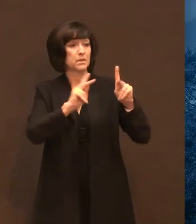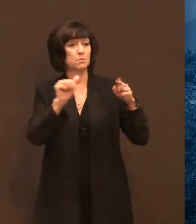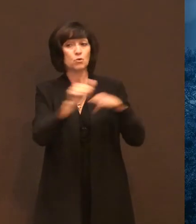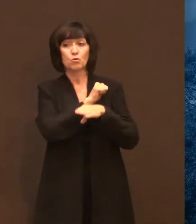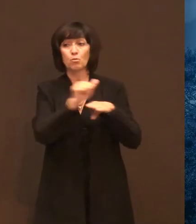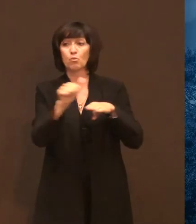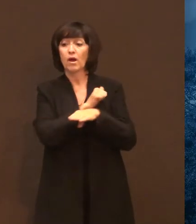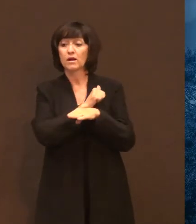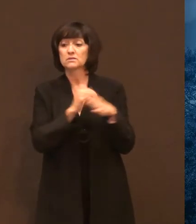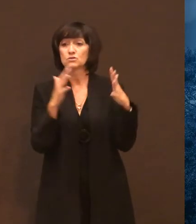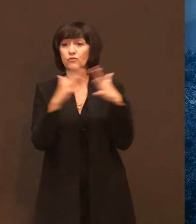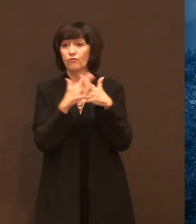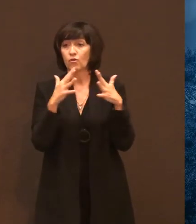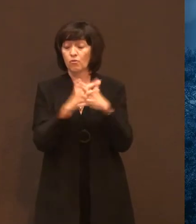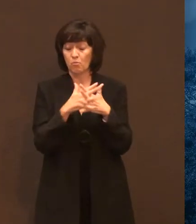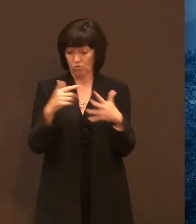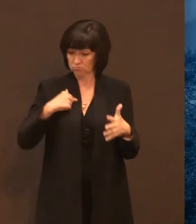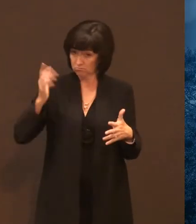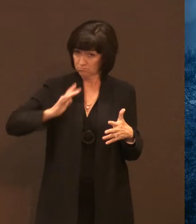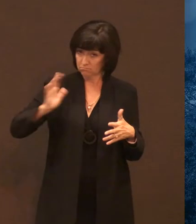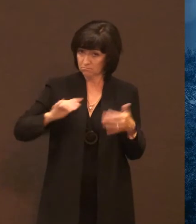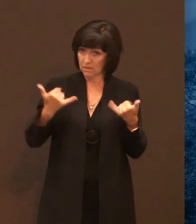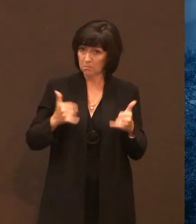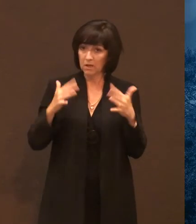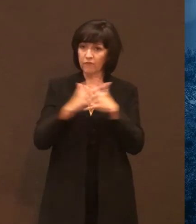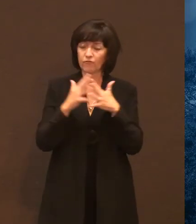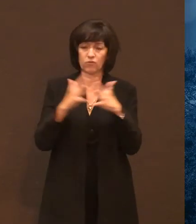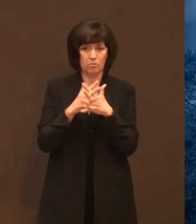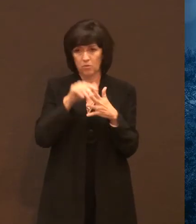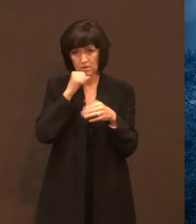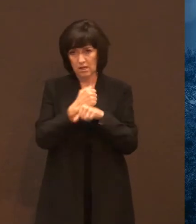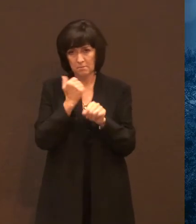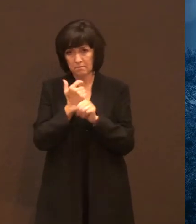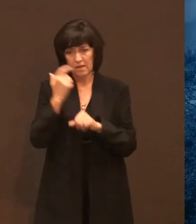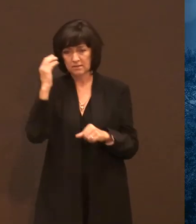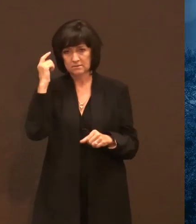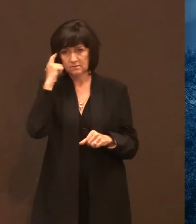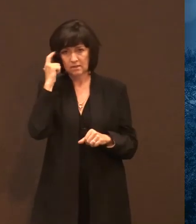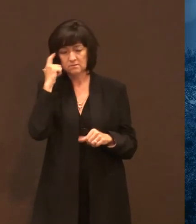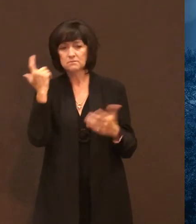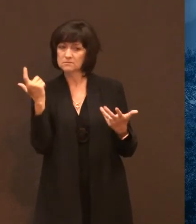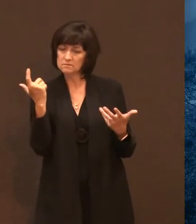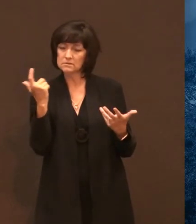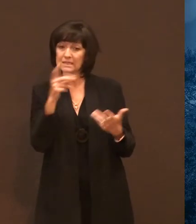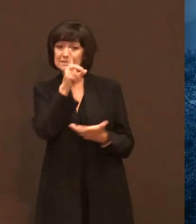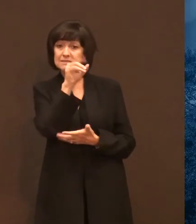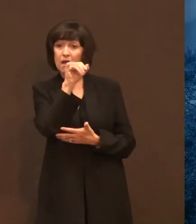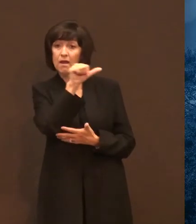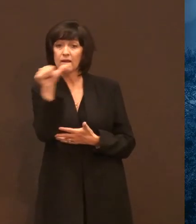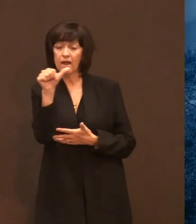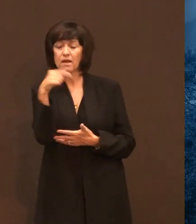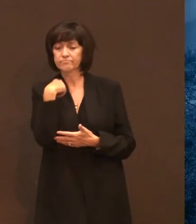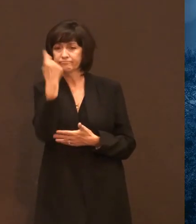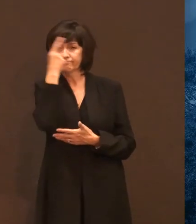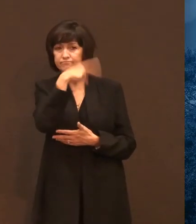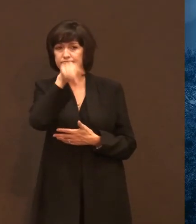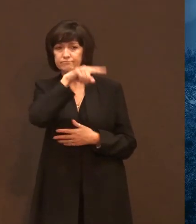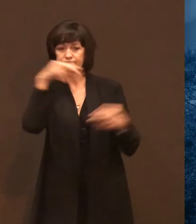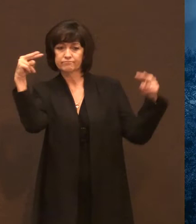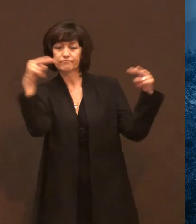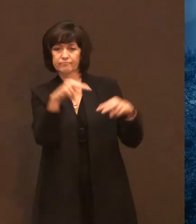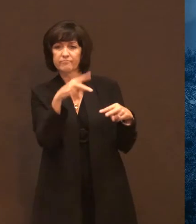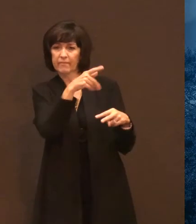sense to me as a former football player. But DIAA and their folks are looking at that question. I think they have a